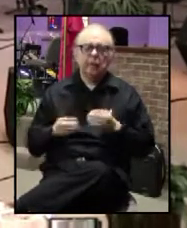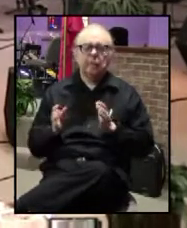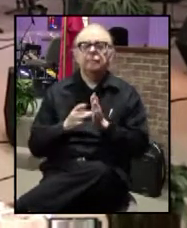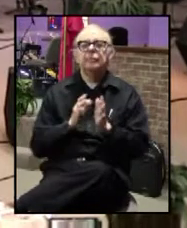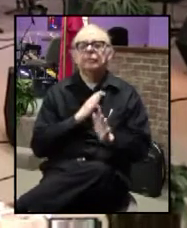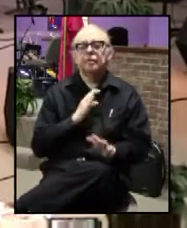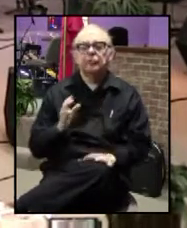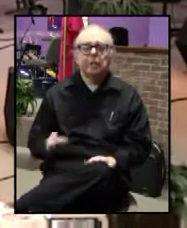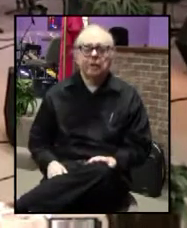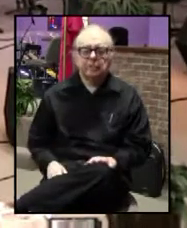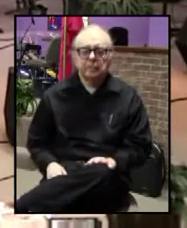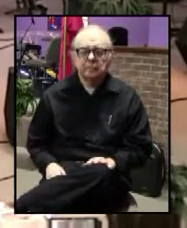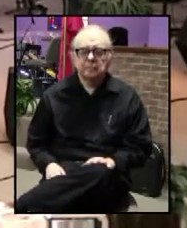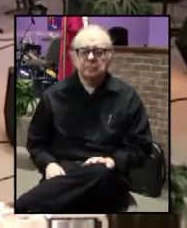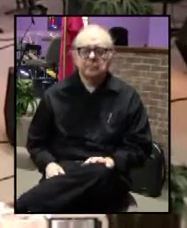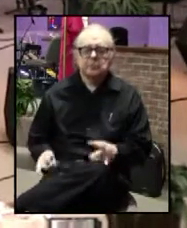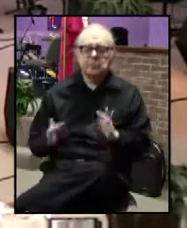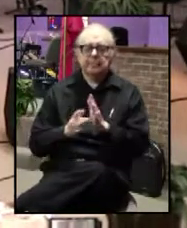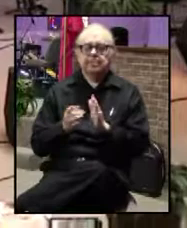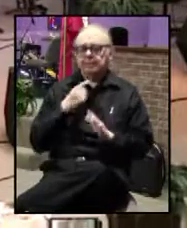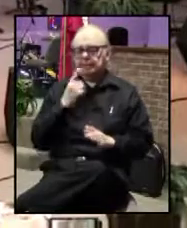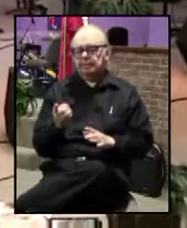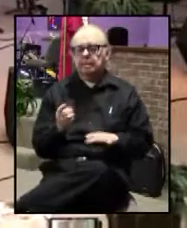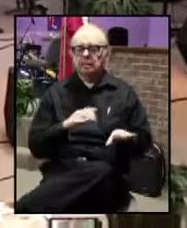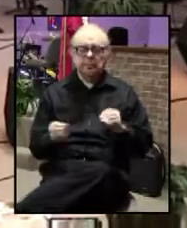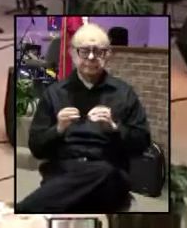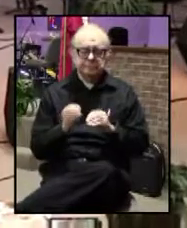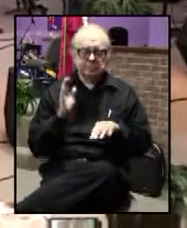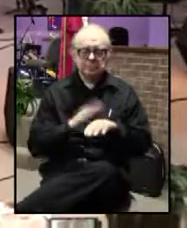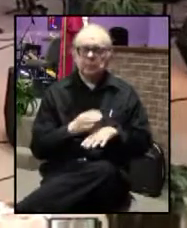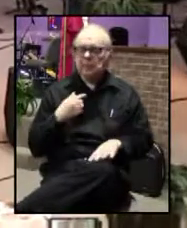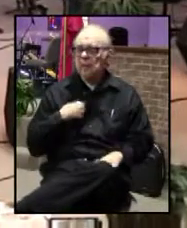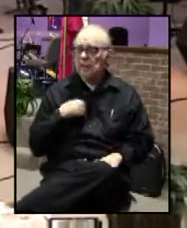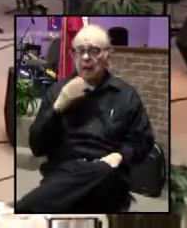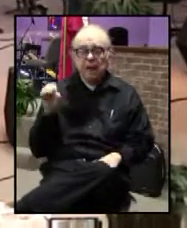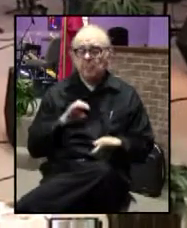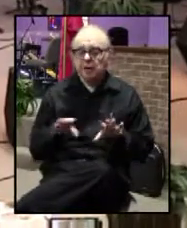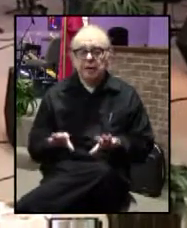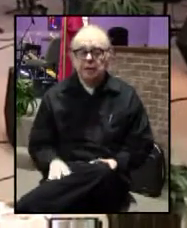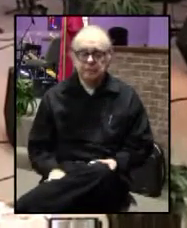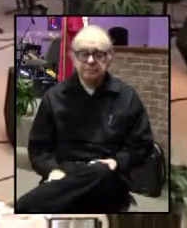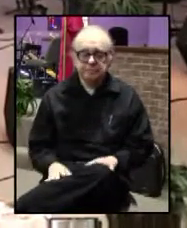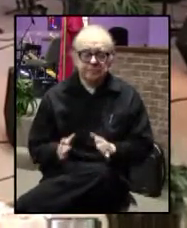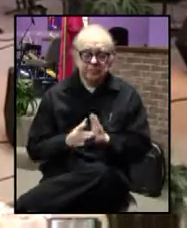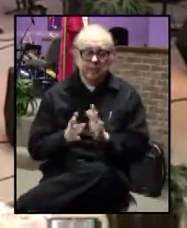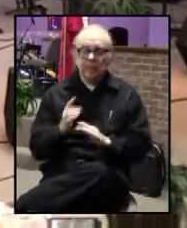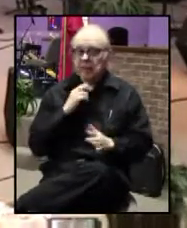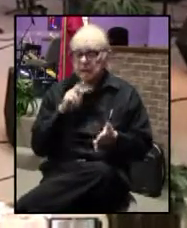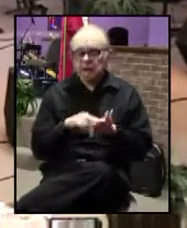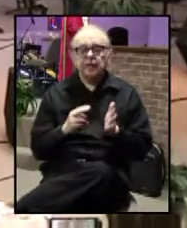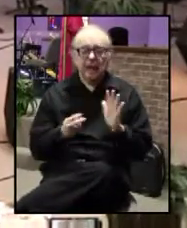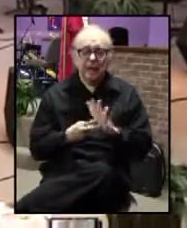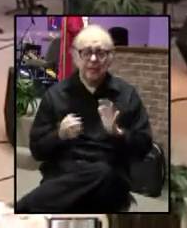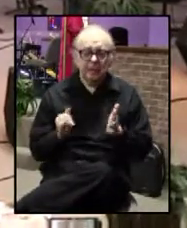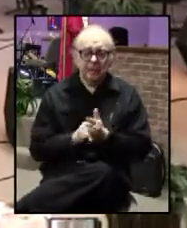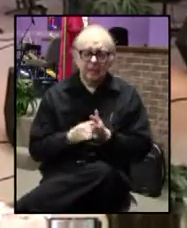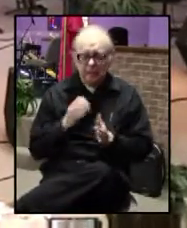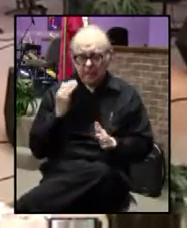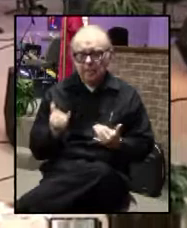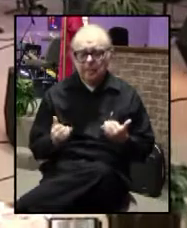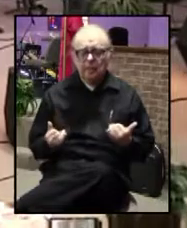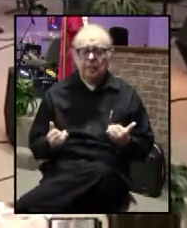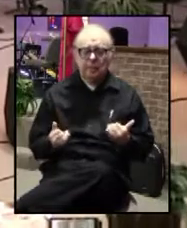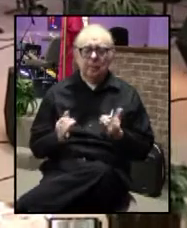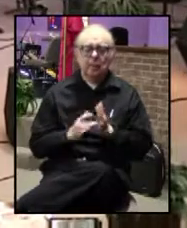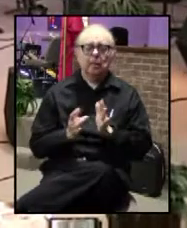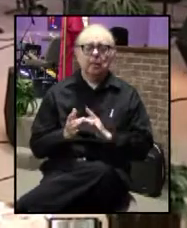Jesus. When Jesus said, "You'll do more than I ever did," he meant it. Why? Because now